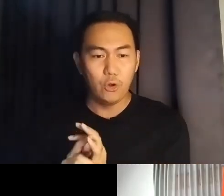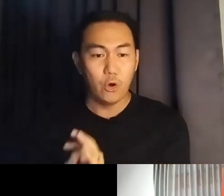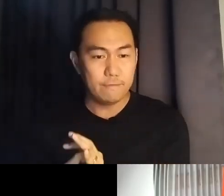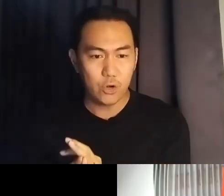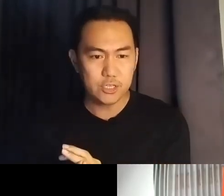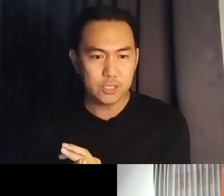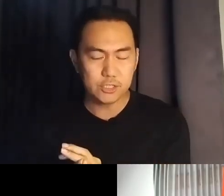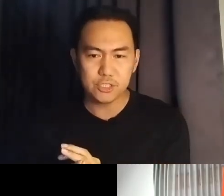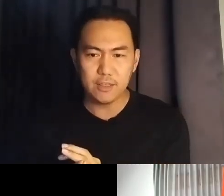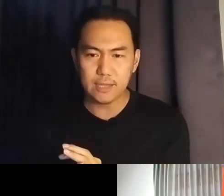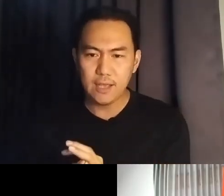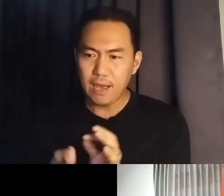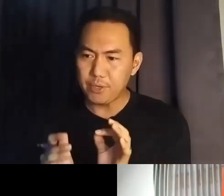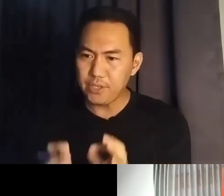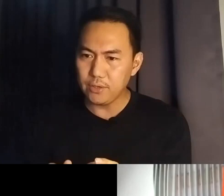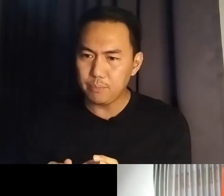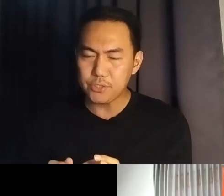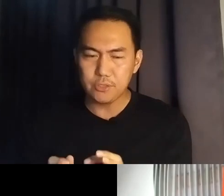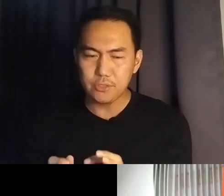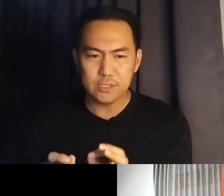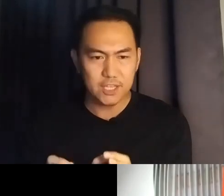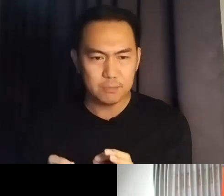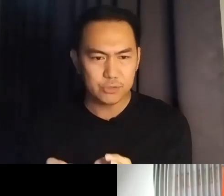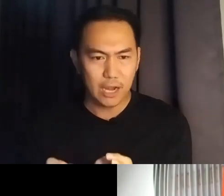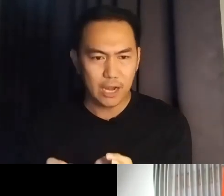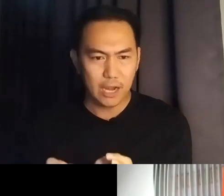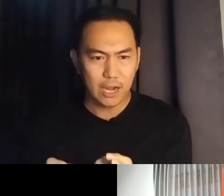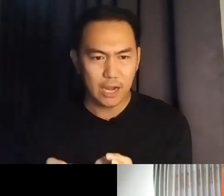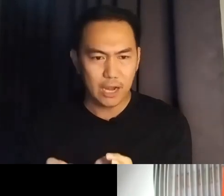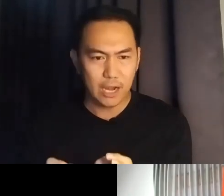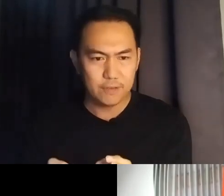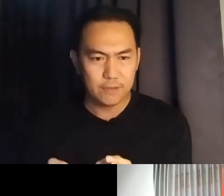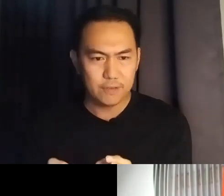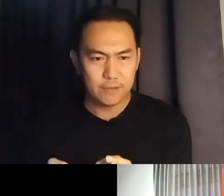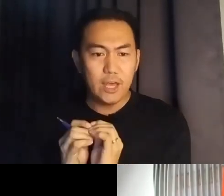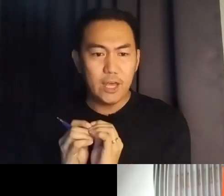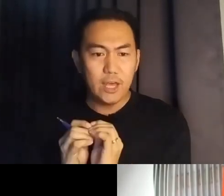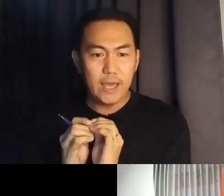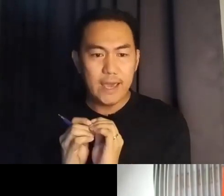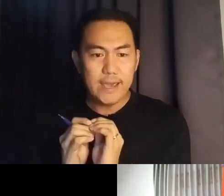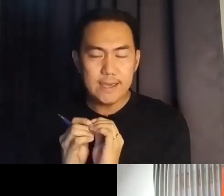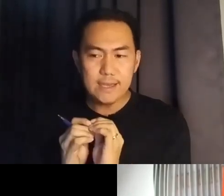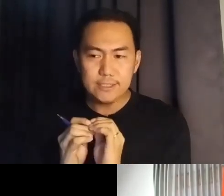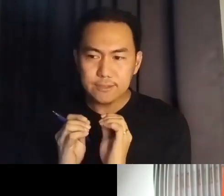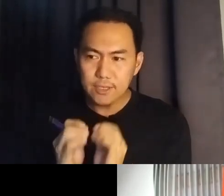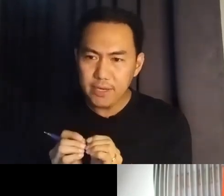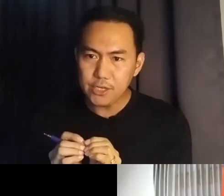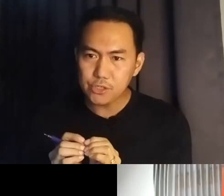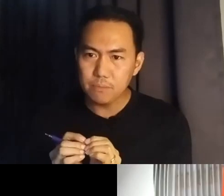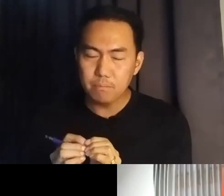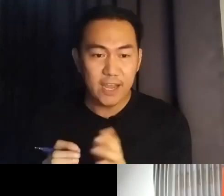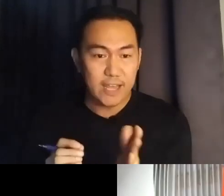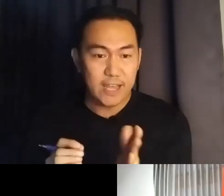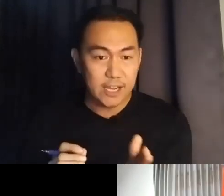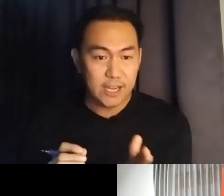for law enforcers to say that a particular person is a victim of trafficking? Or will a